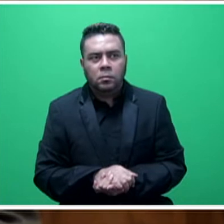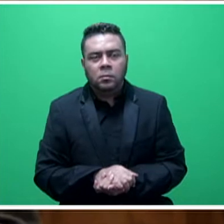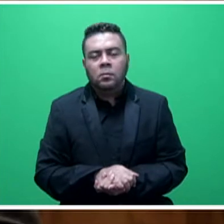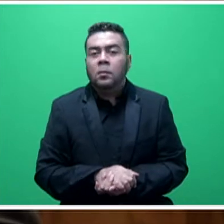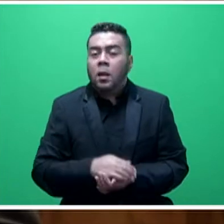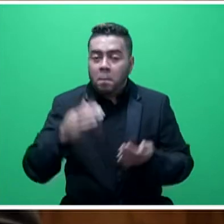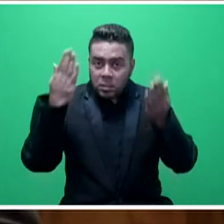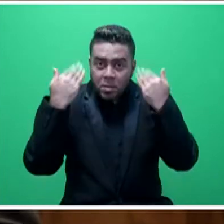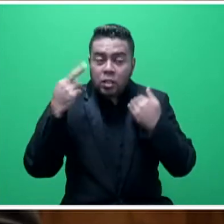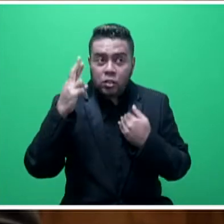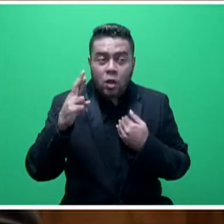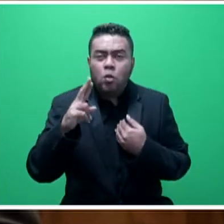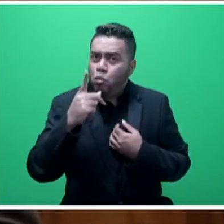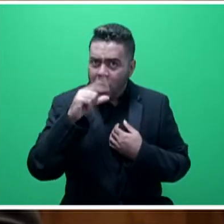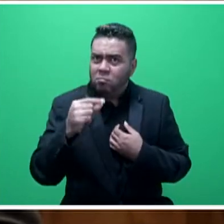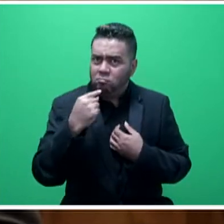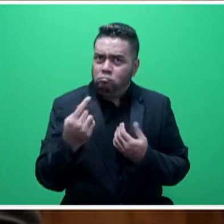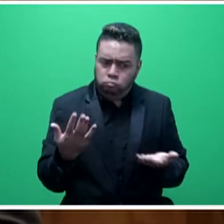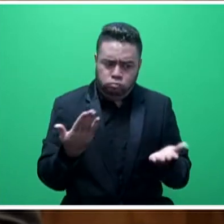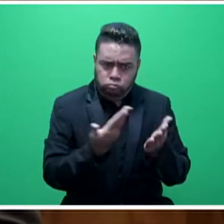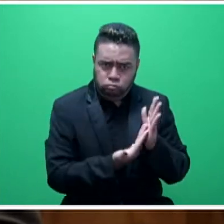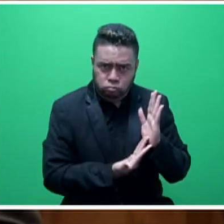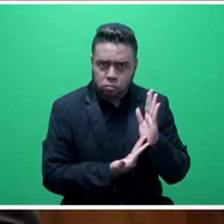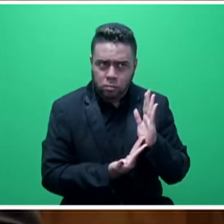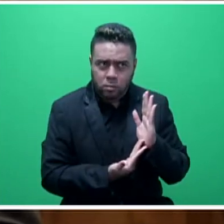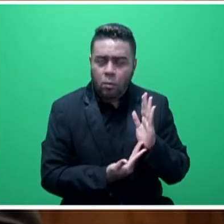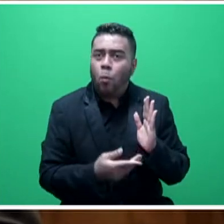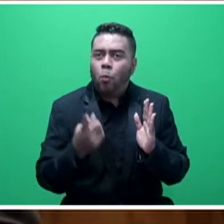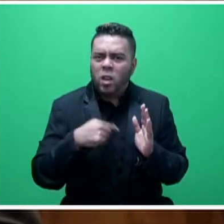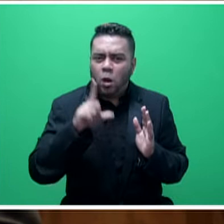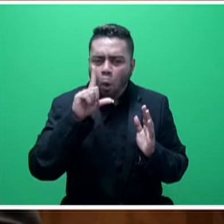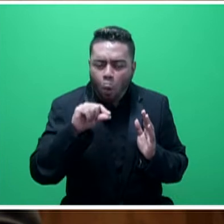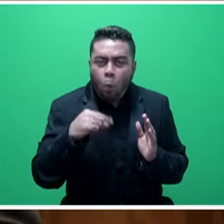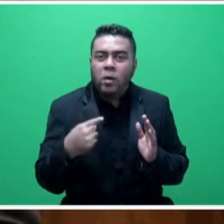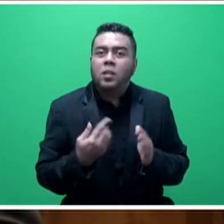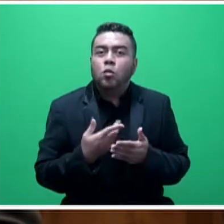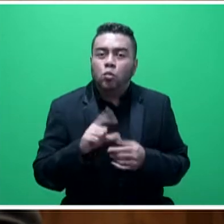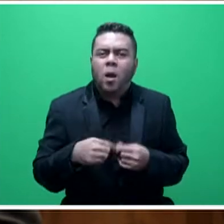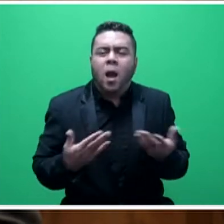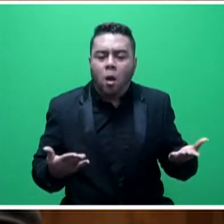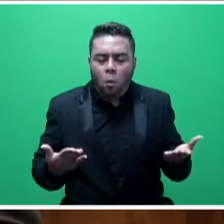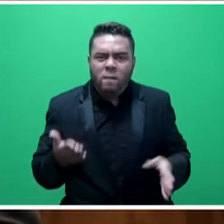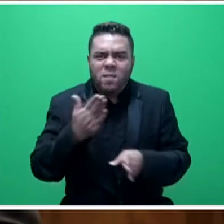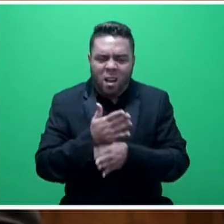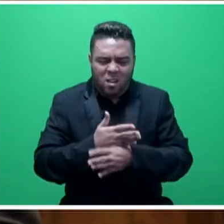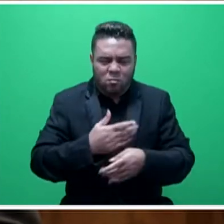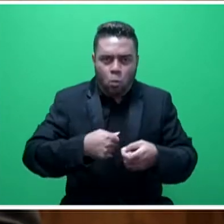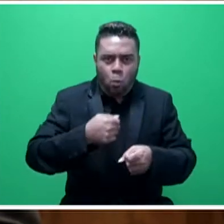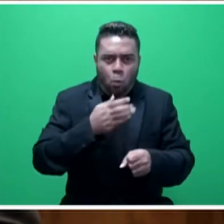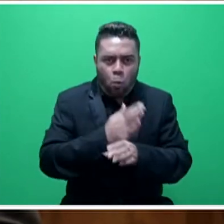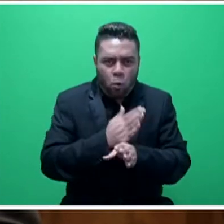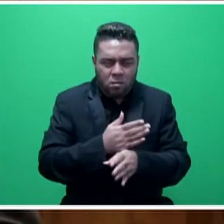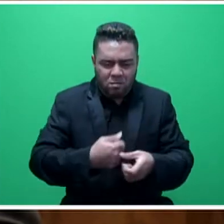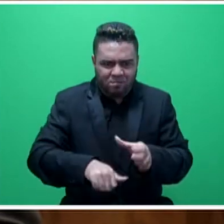Mr. Speaker said we can say that we can only do this through hard work, unity, working together, thinking